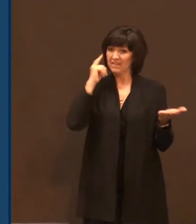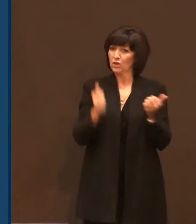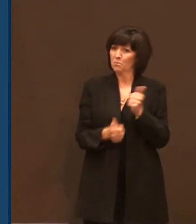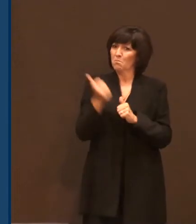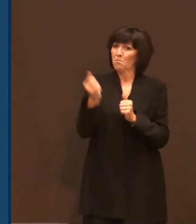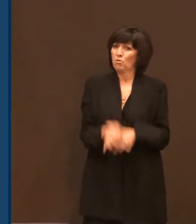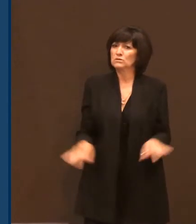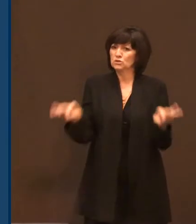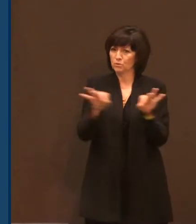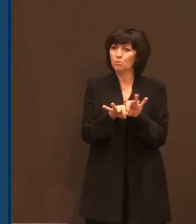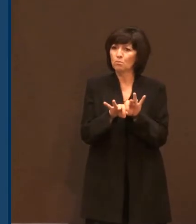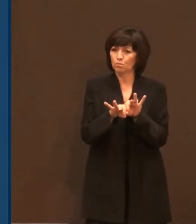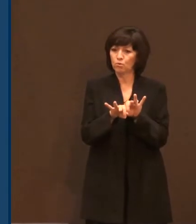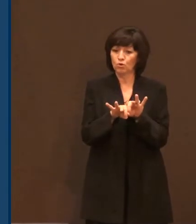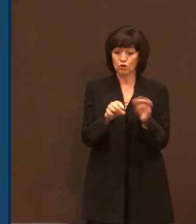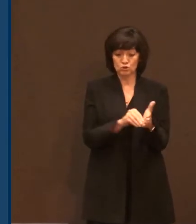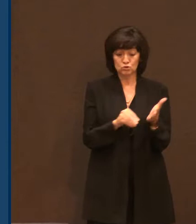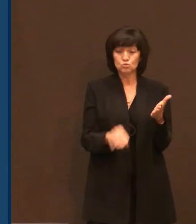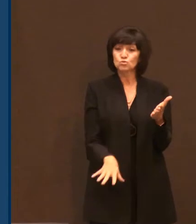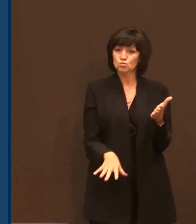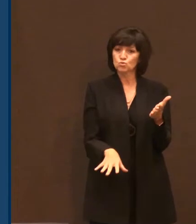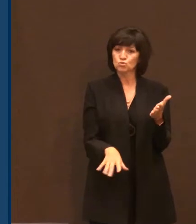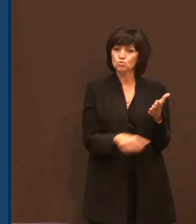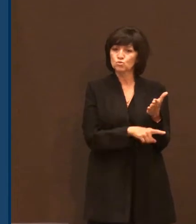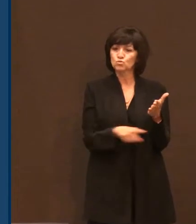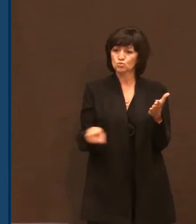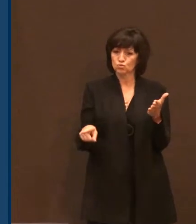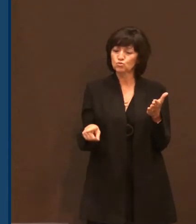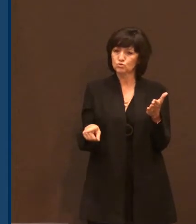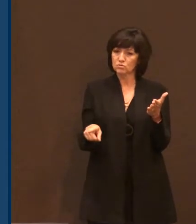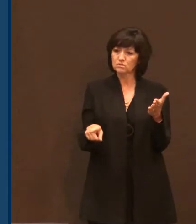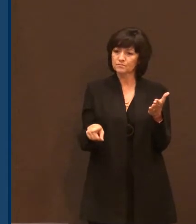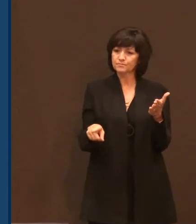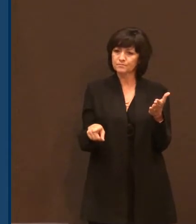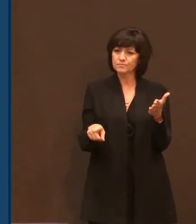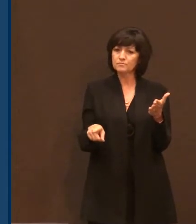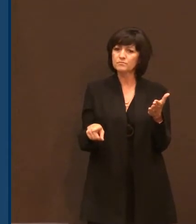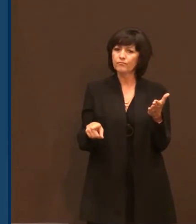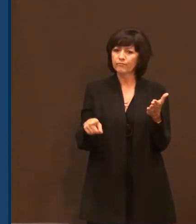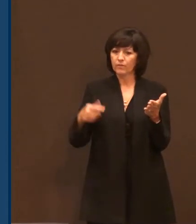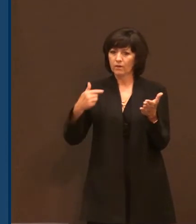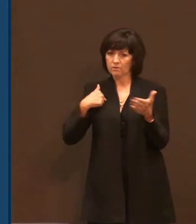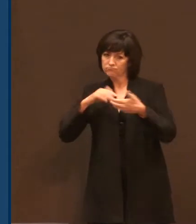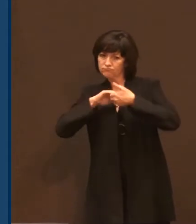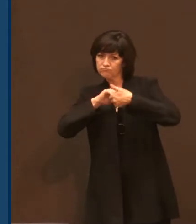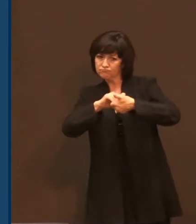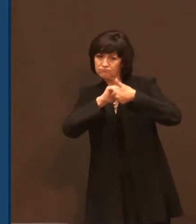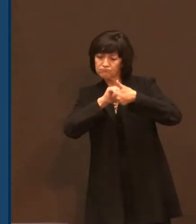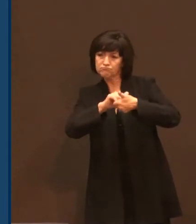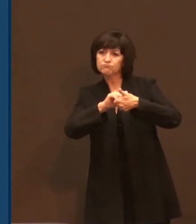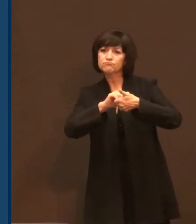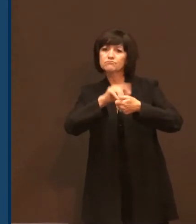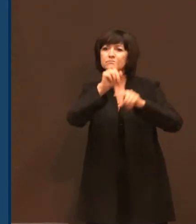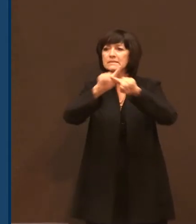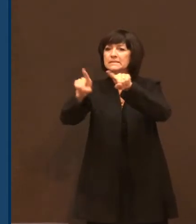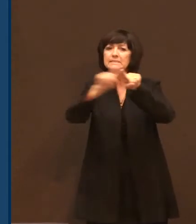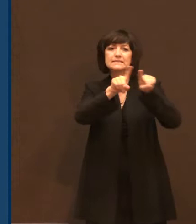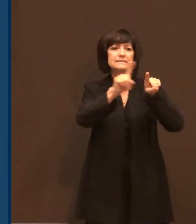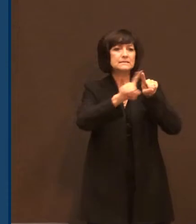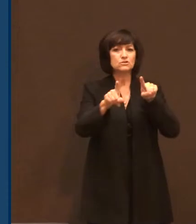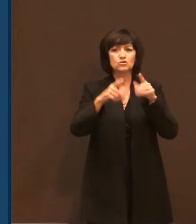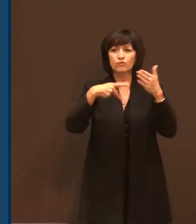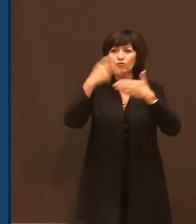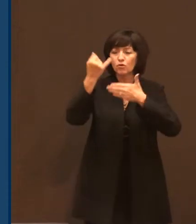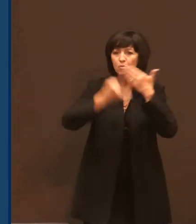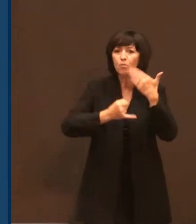ever, students, particularly with our effort in cooperation with a number of members of the General Assembly and, of course,